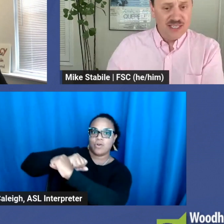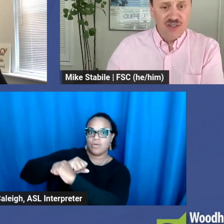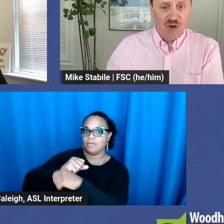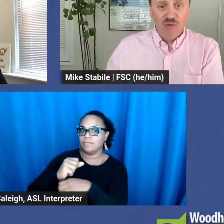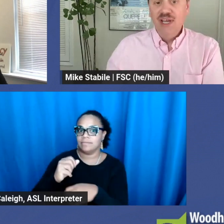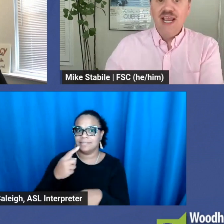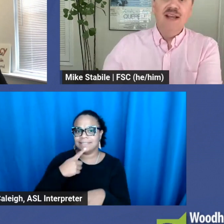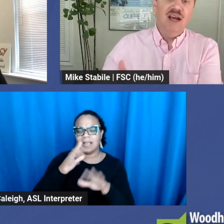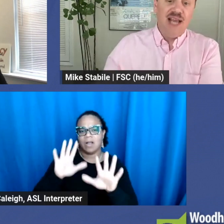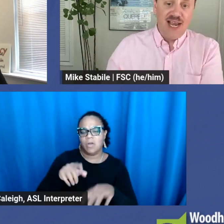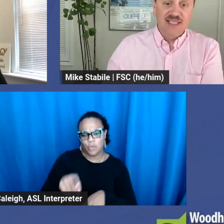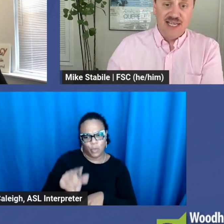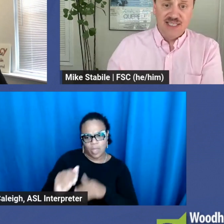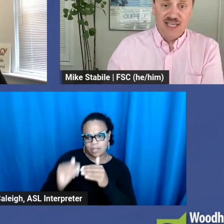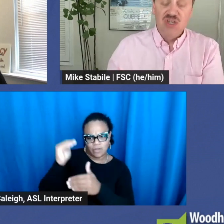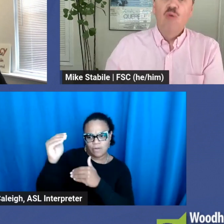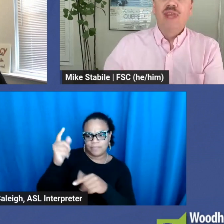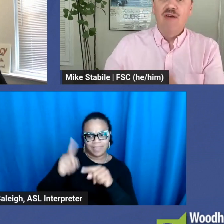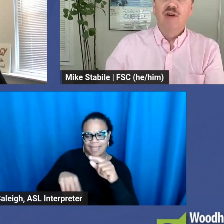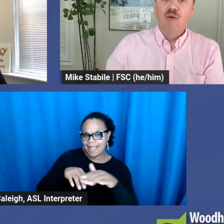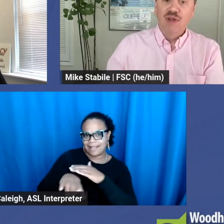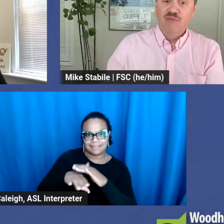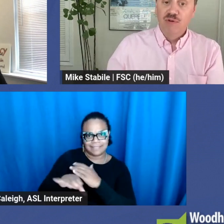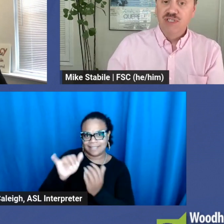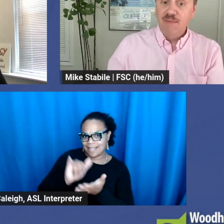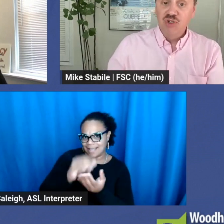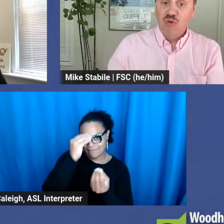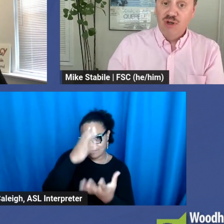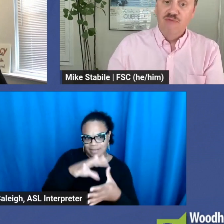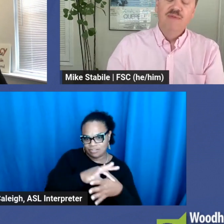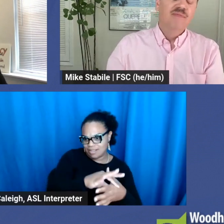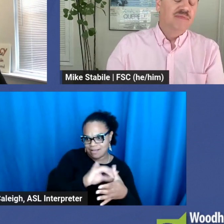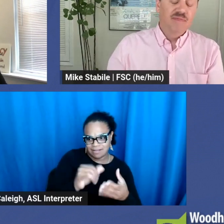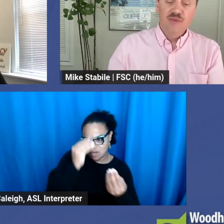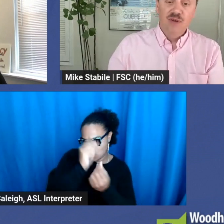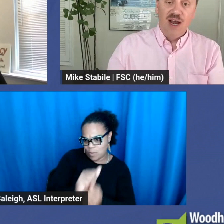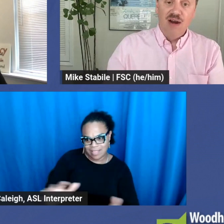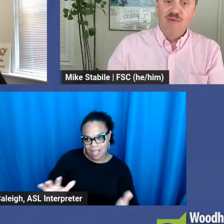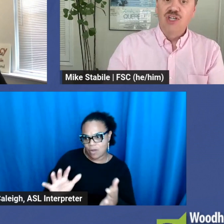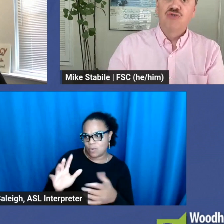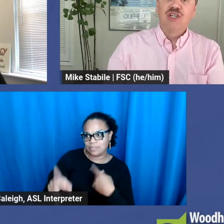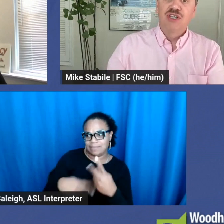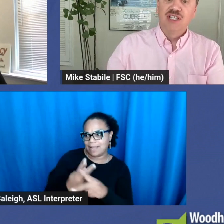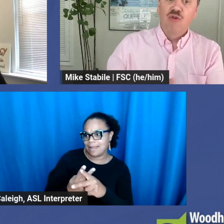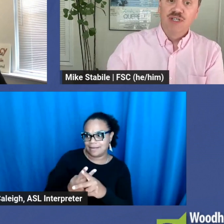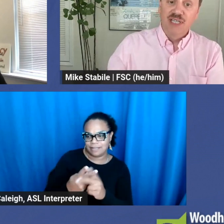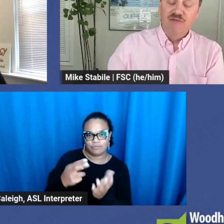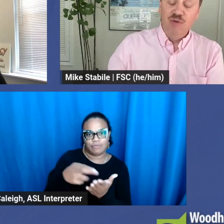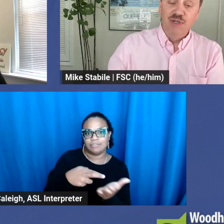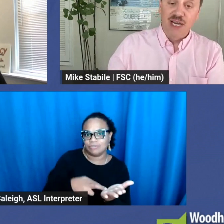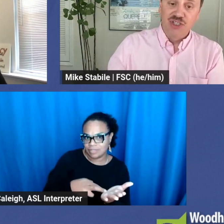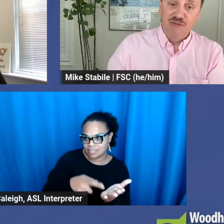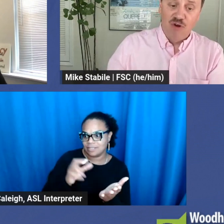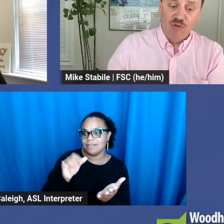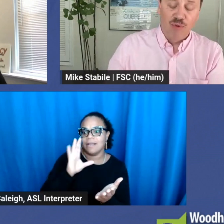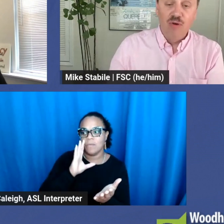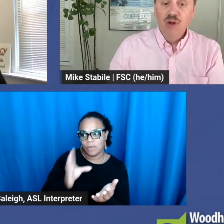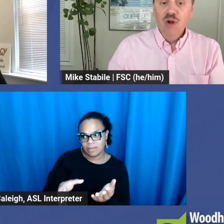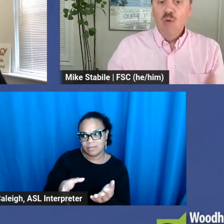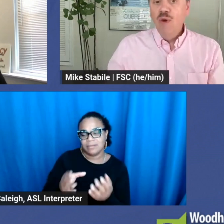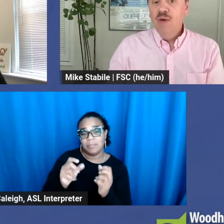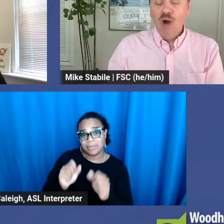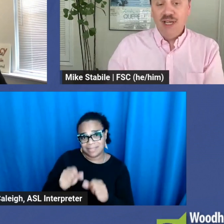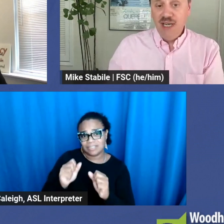you as an adult cannot access this without going through some sort of registration that is going to leave you potentially